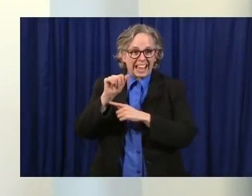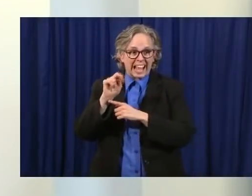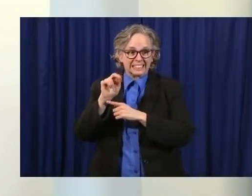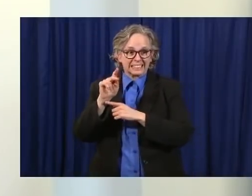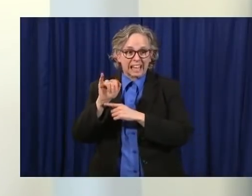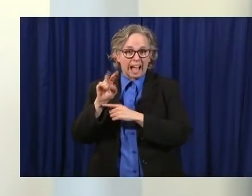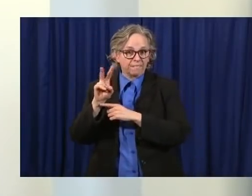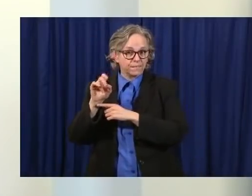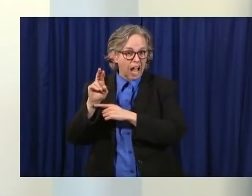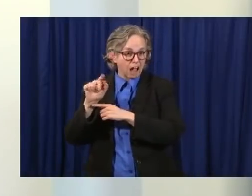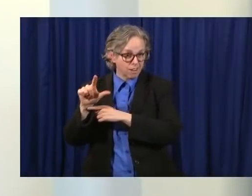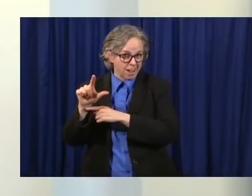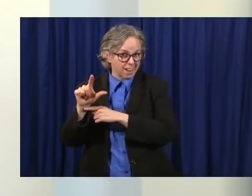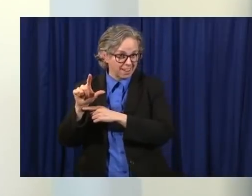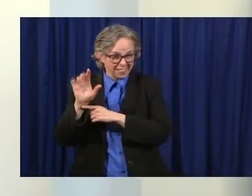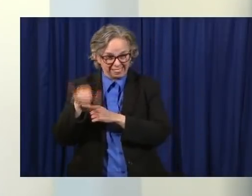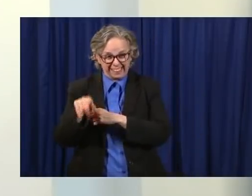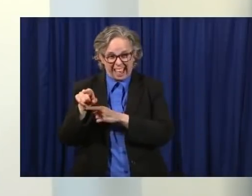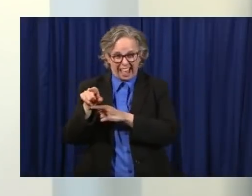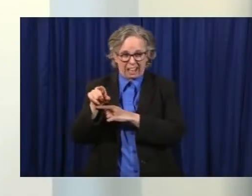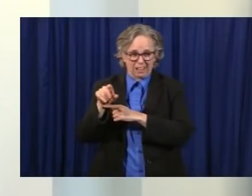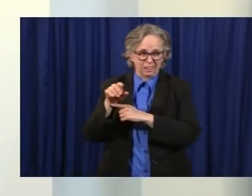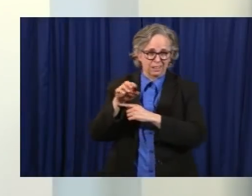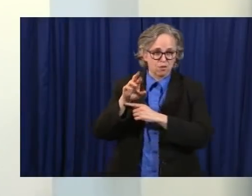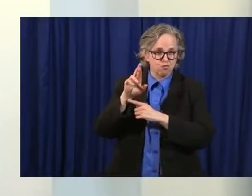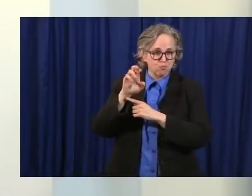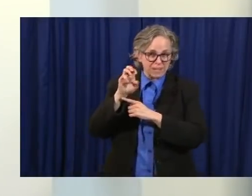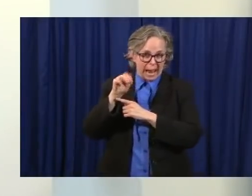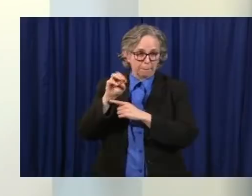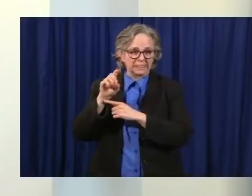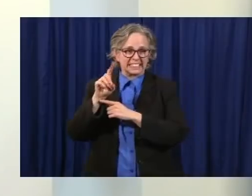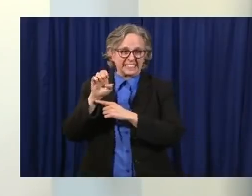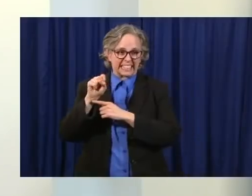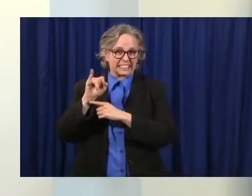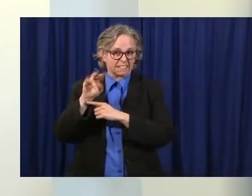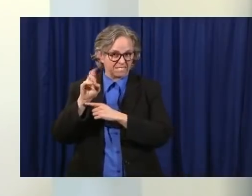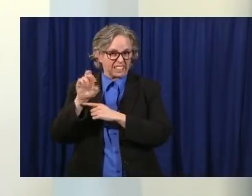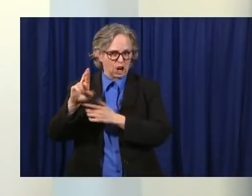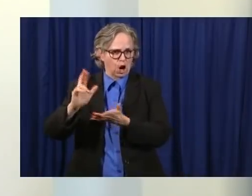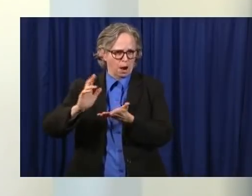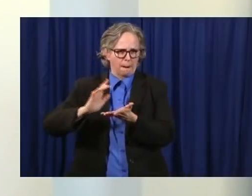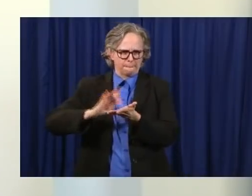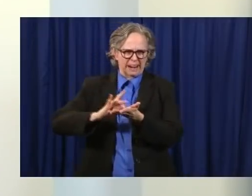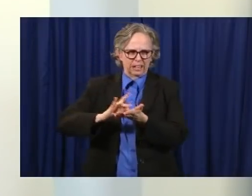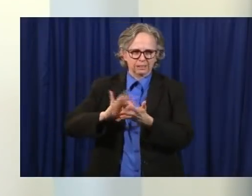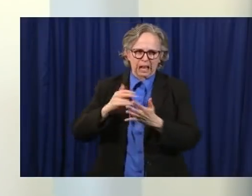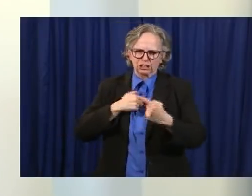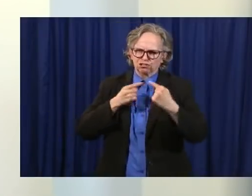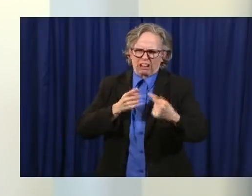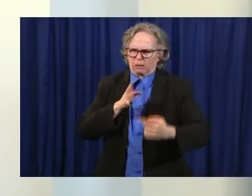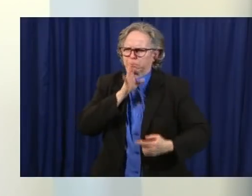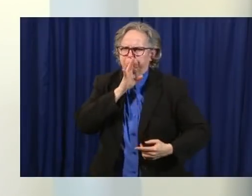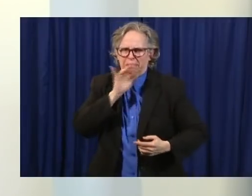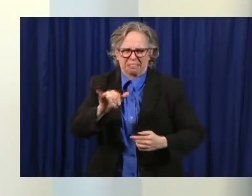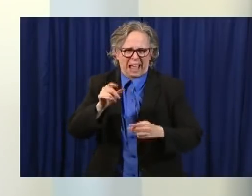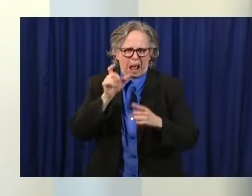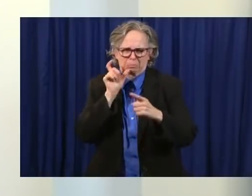existence and on the market, like remdesivir, and I have trouble saying it too, so don't feel bad, too many consonants in that.